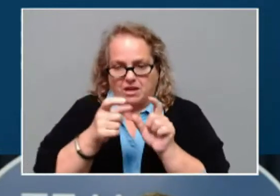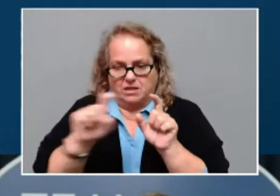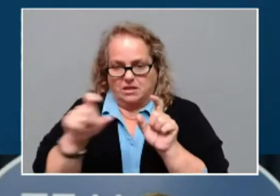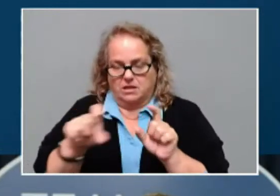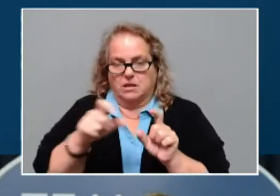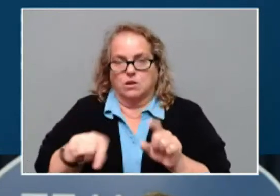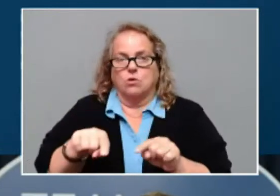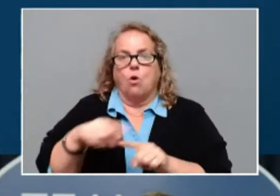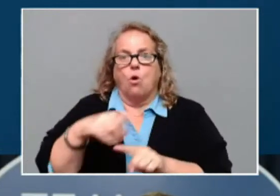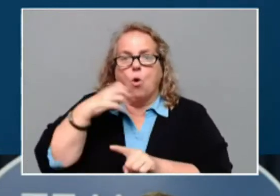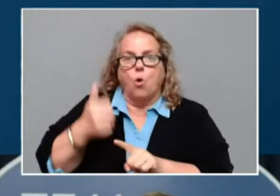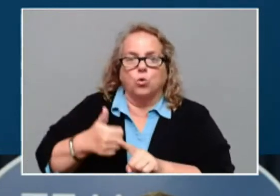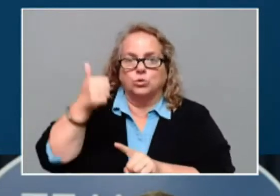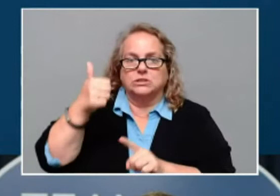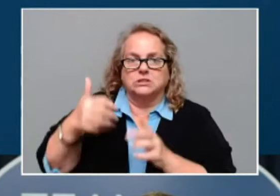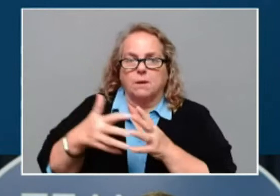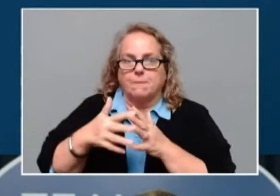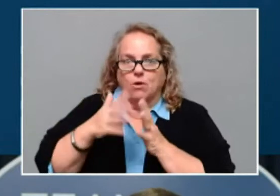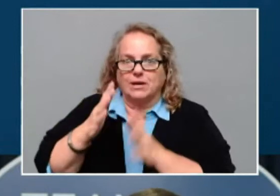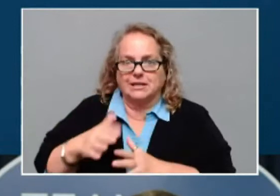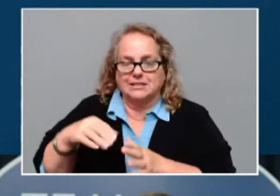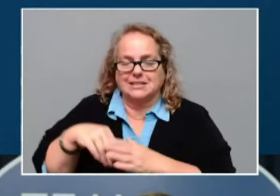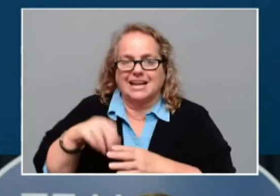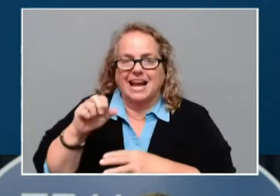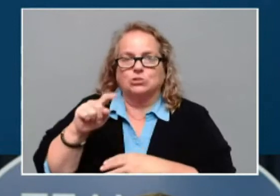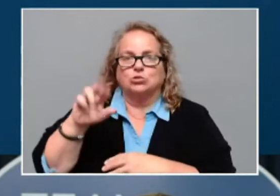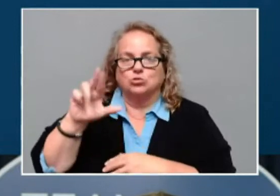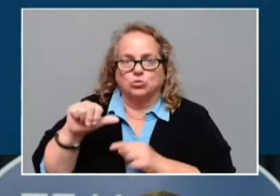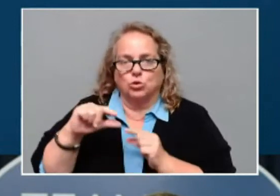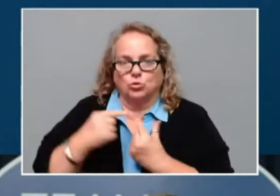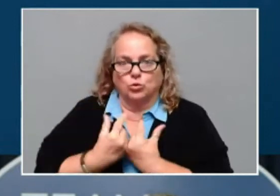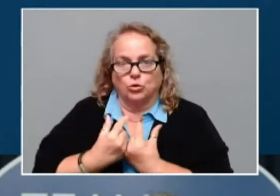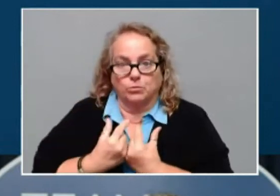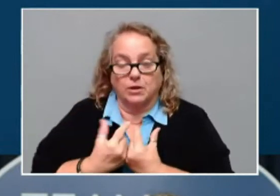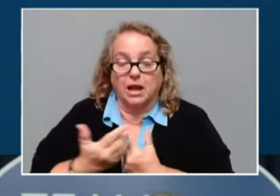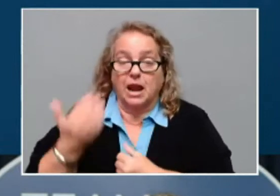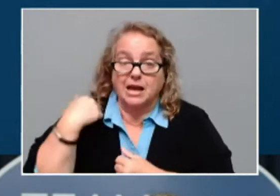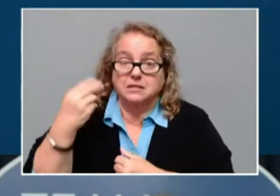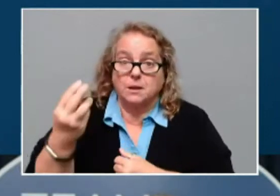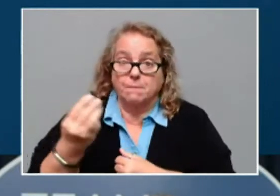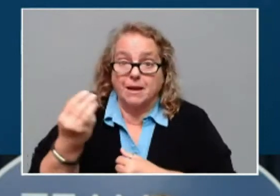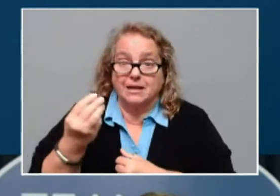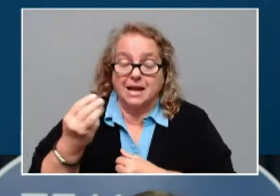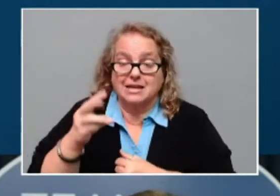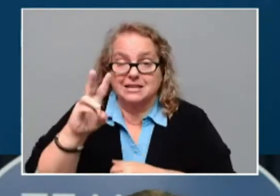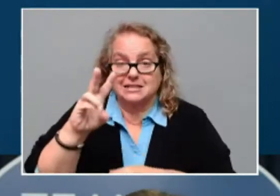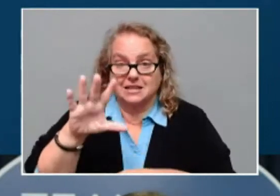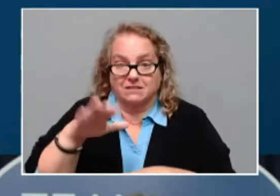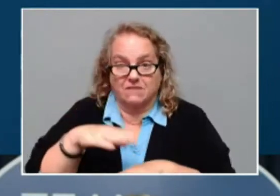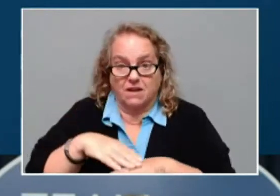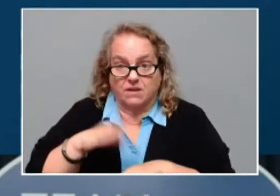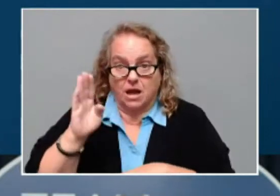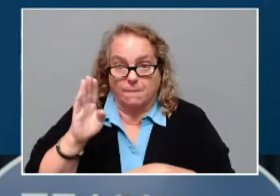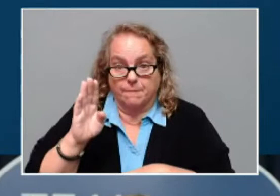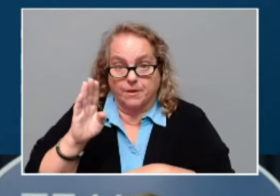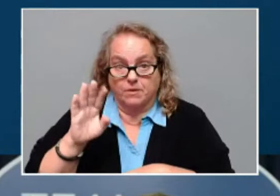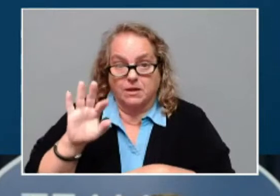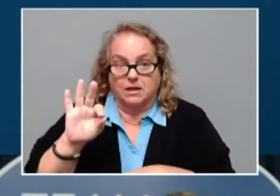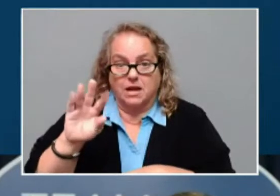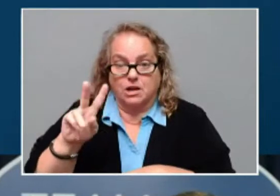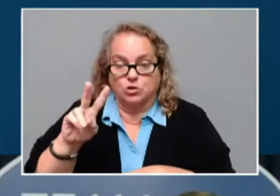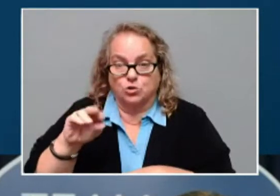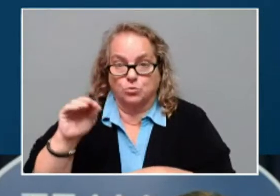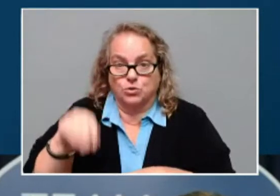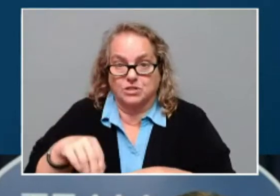extra group. So last Monday, we had 65 and up, and that was 92%. But they've now broken it out